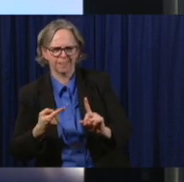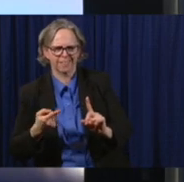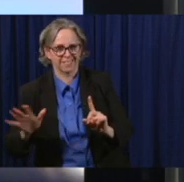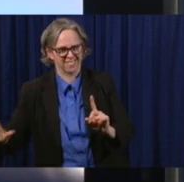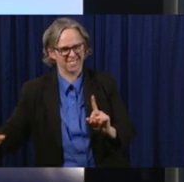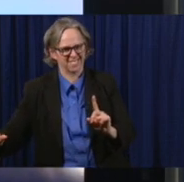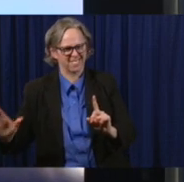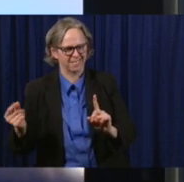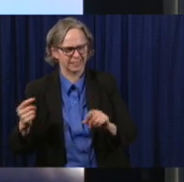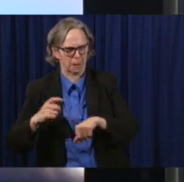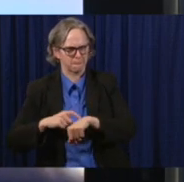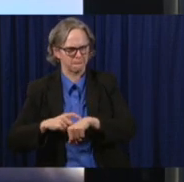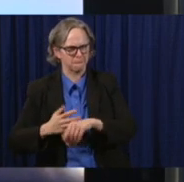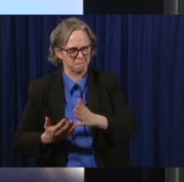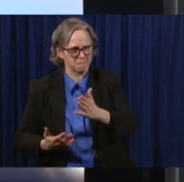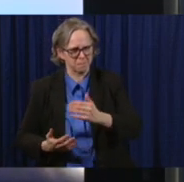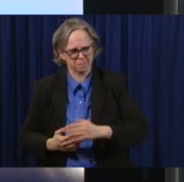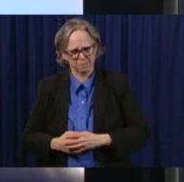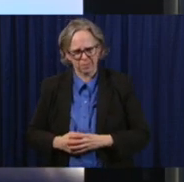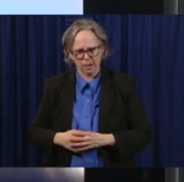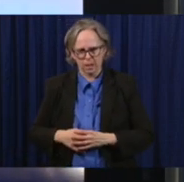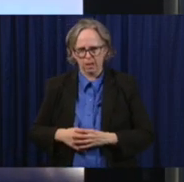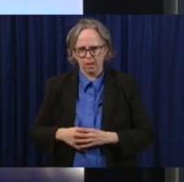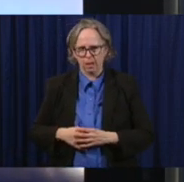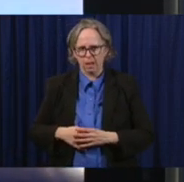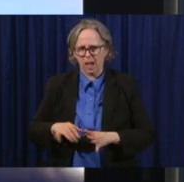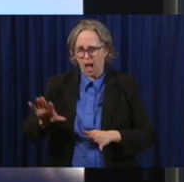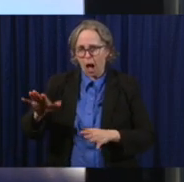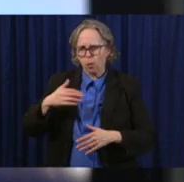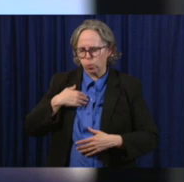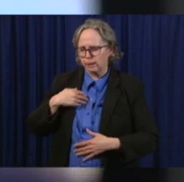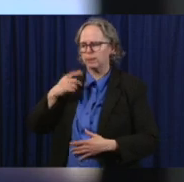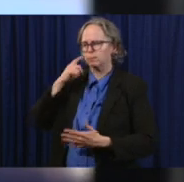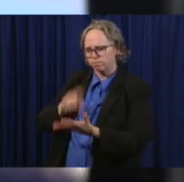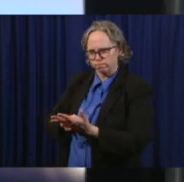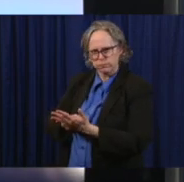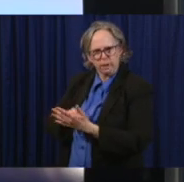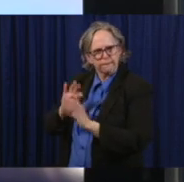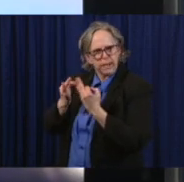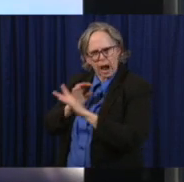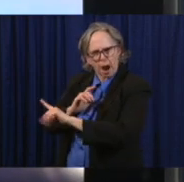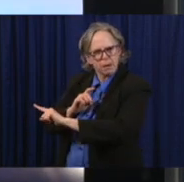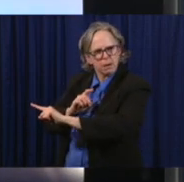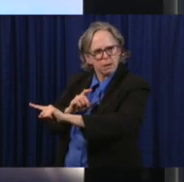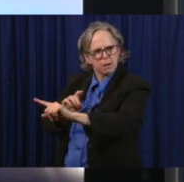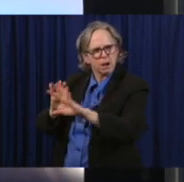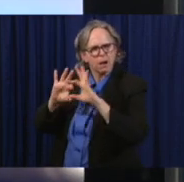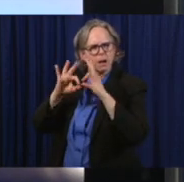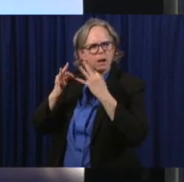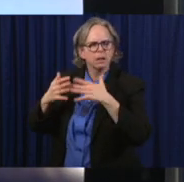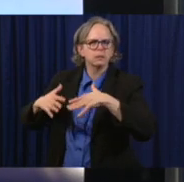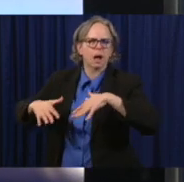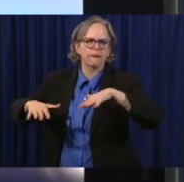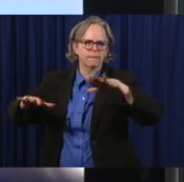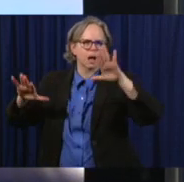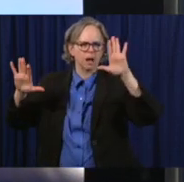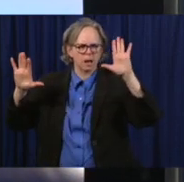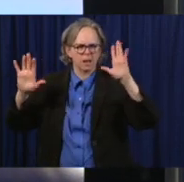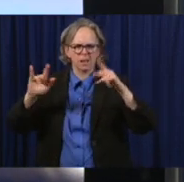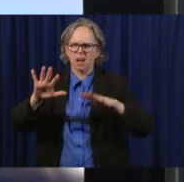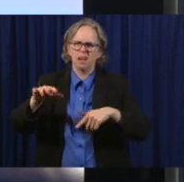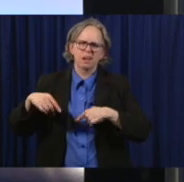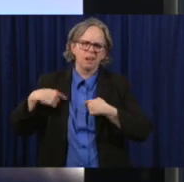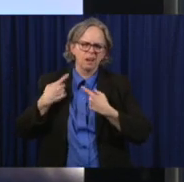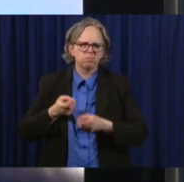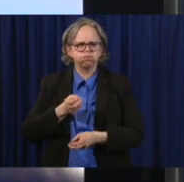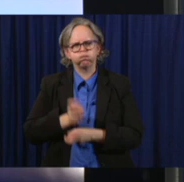the sacrifices you've had to make. We recognize how difficult it must be to not be able to see someone that you're